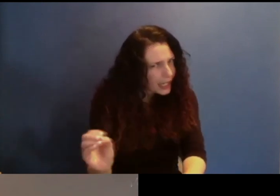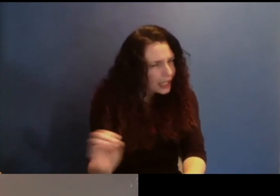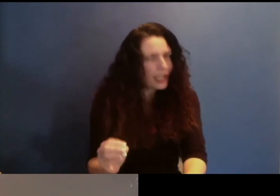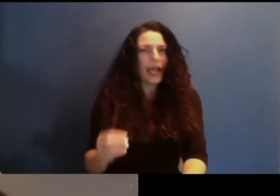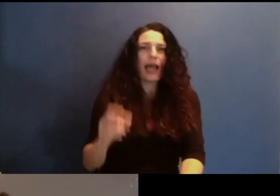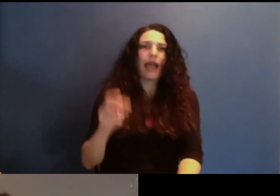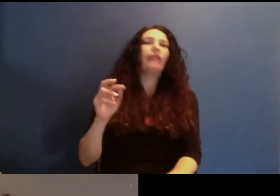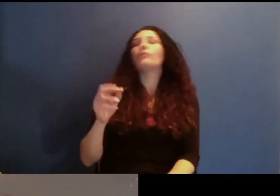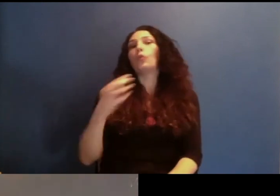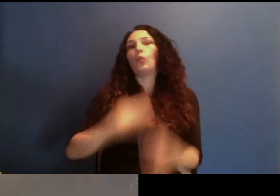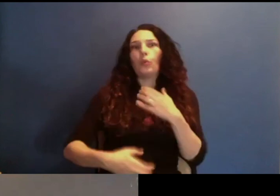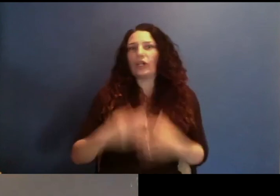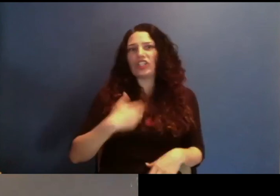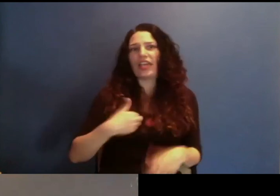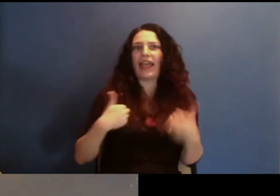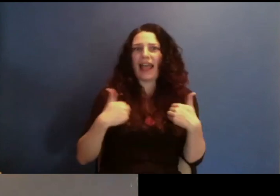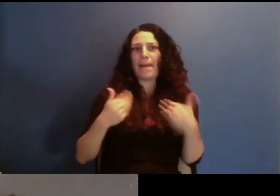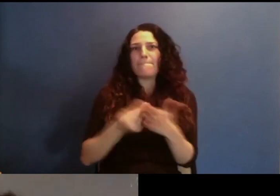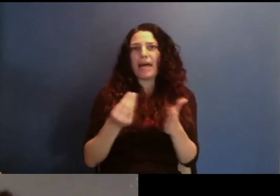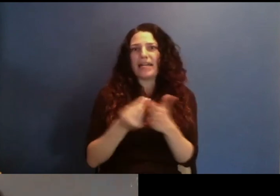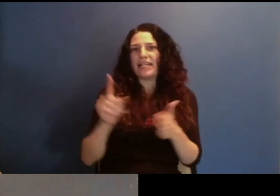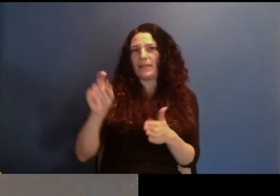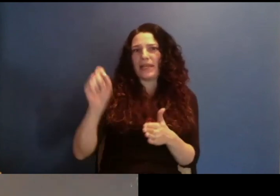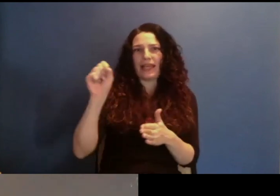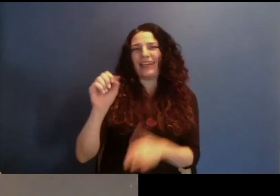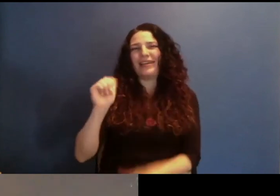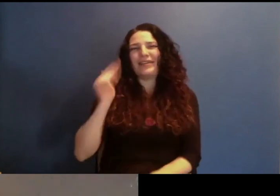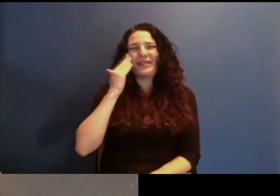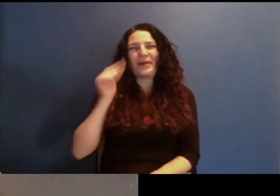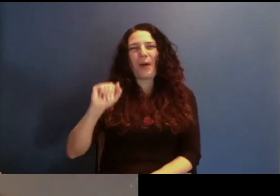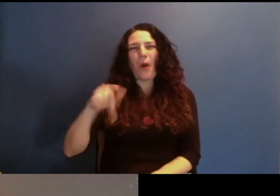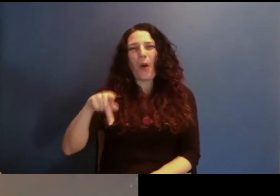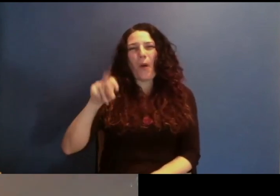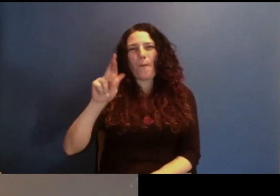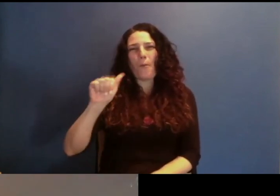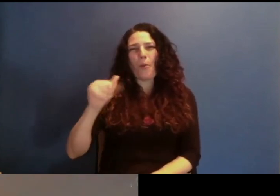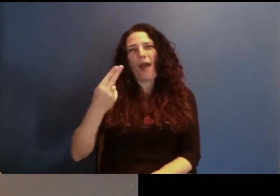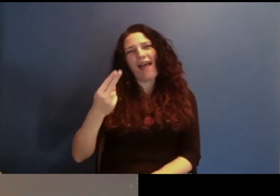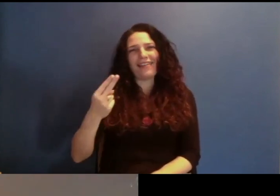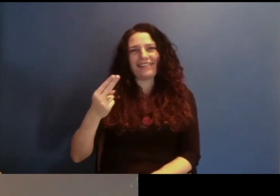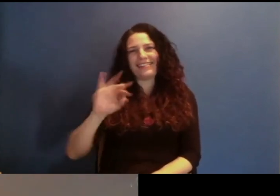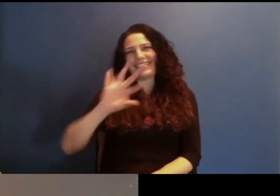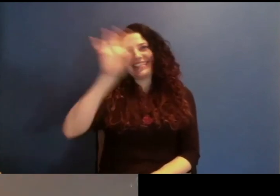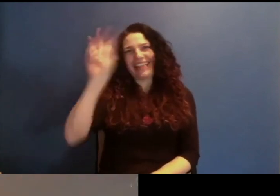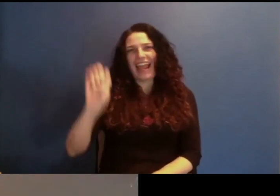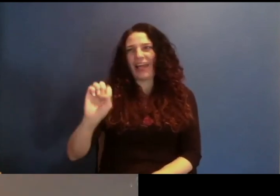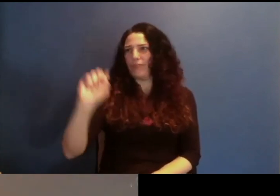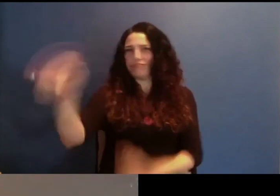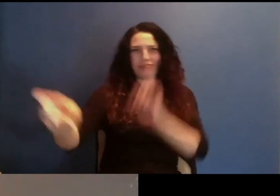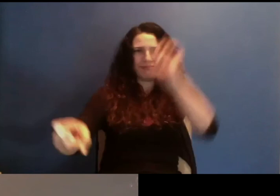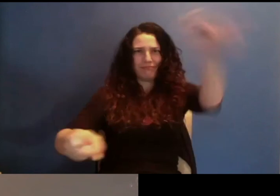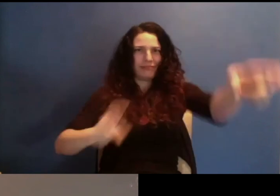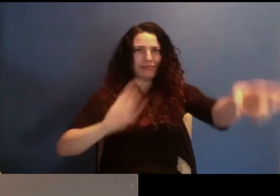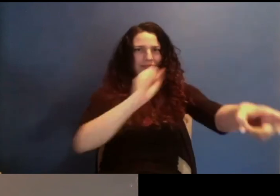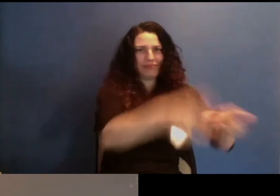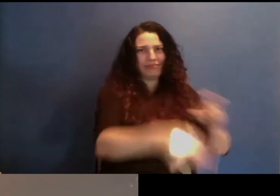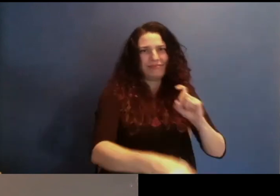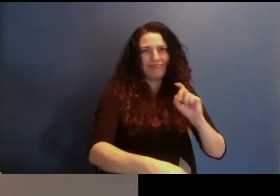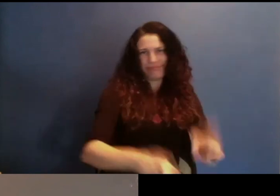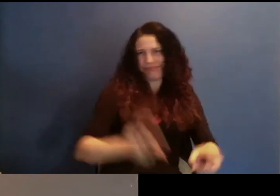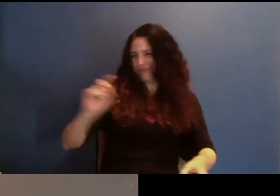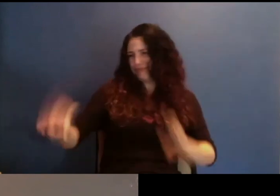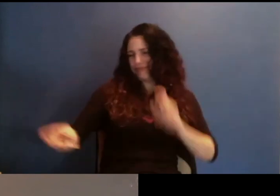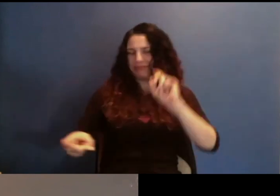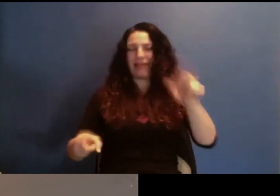and you get a trailer, and you get a trailer, like Oprah style. Like, but it's been hard. That's been something I've really struggled with, where it's